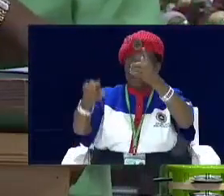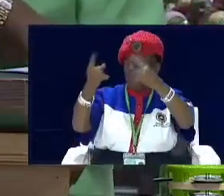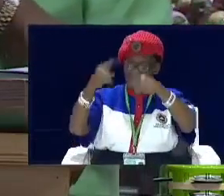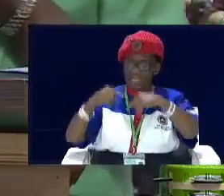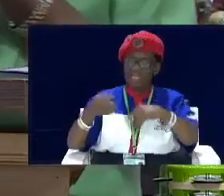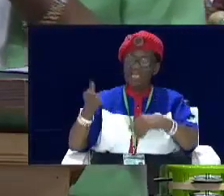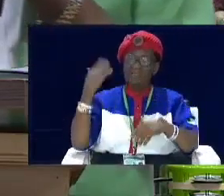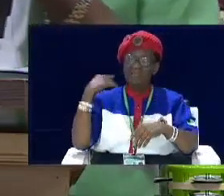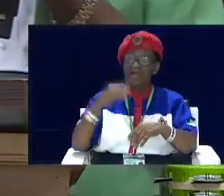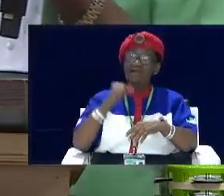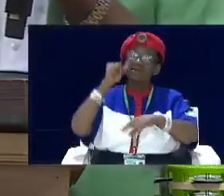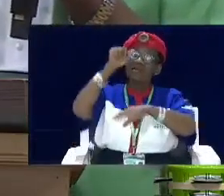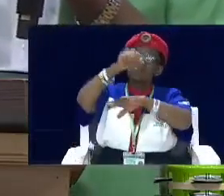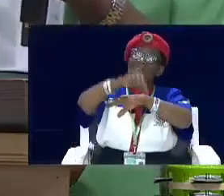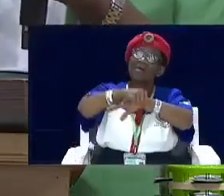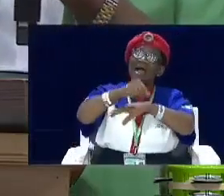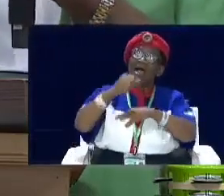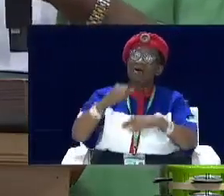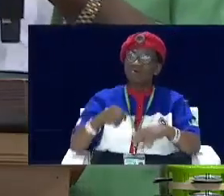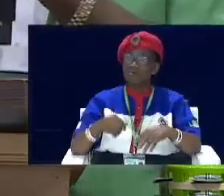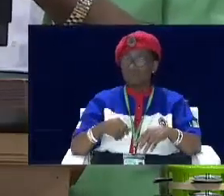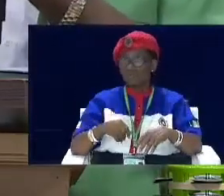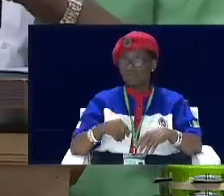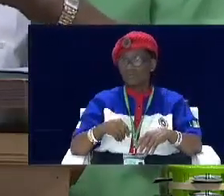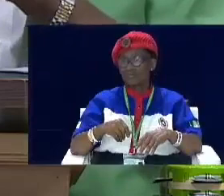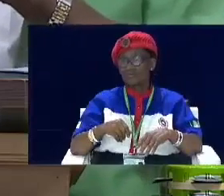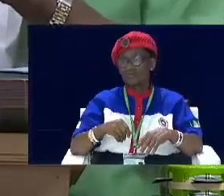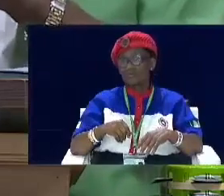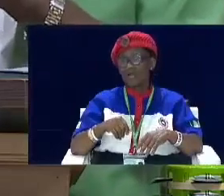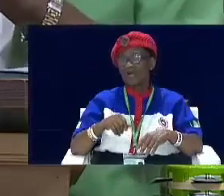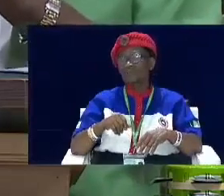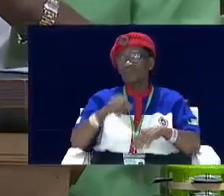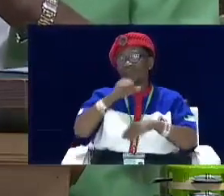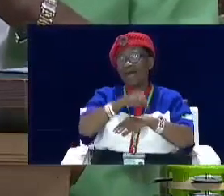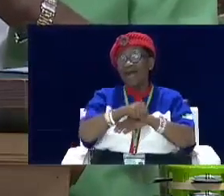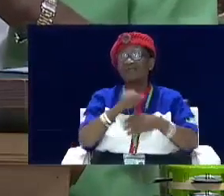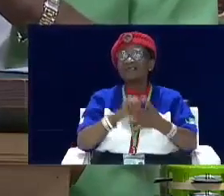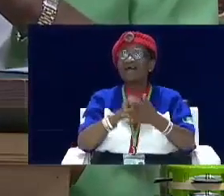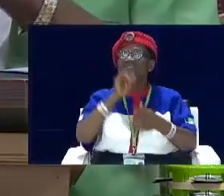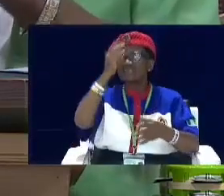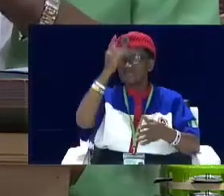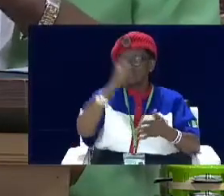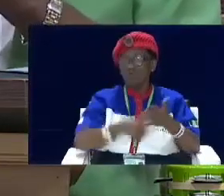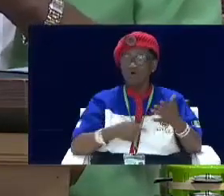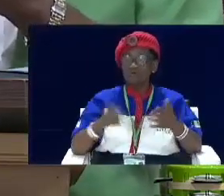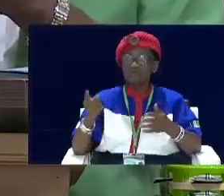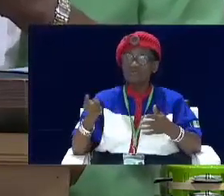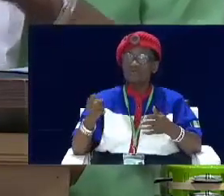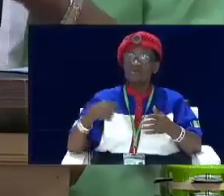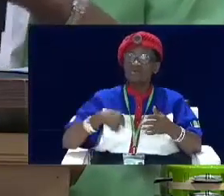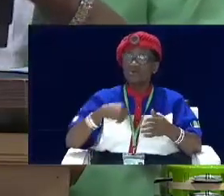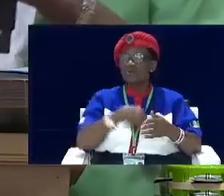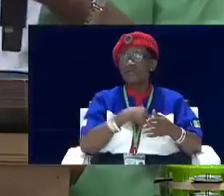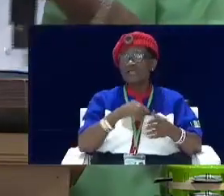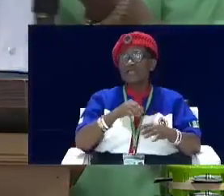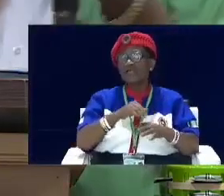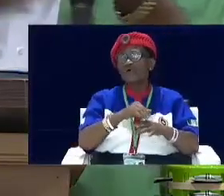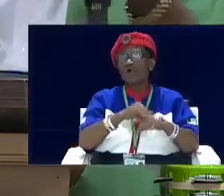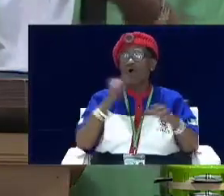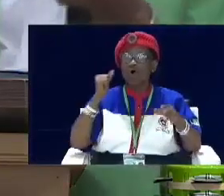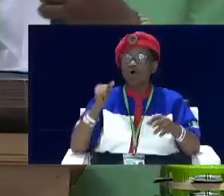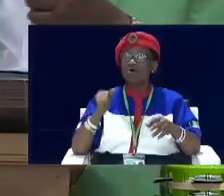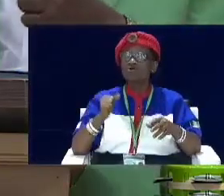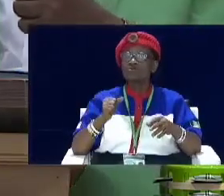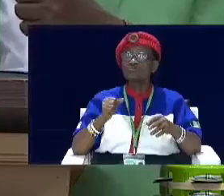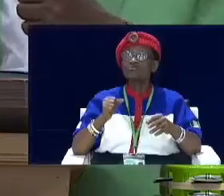padà wá láti wá tẹríba fún ni. That is what you call supernatural accelerated